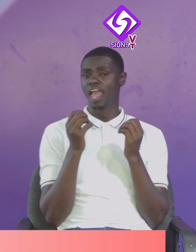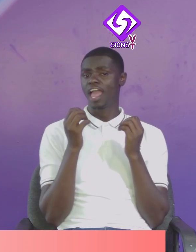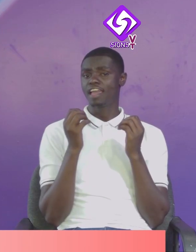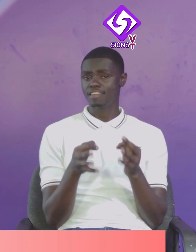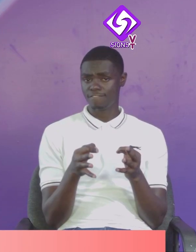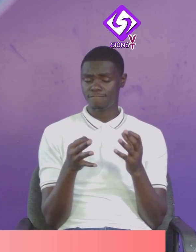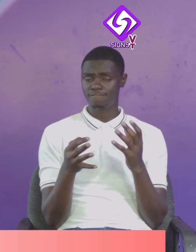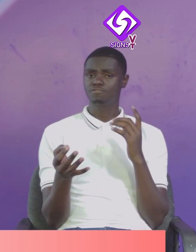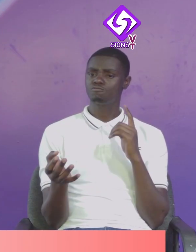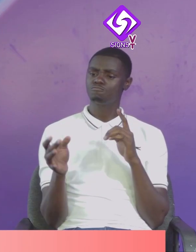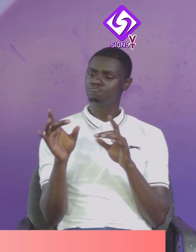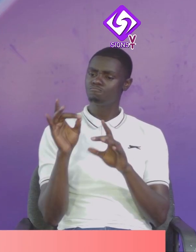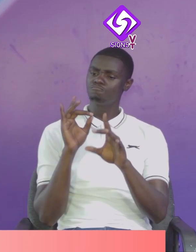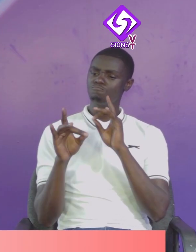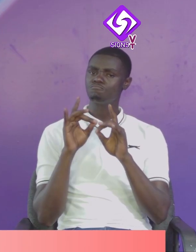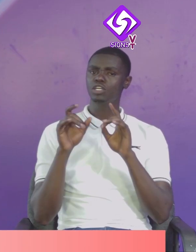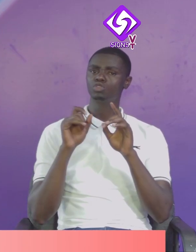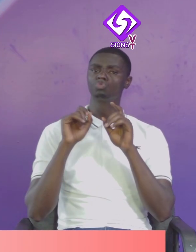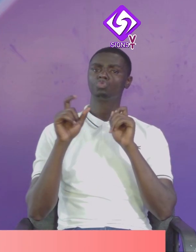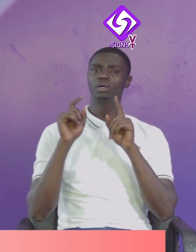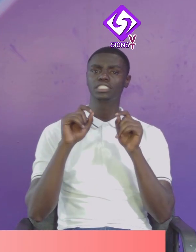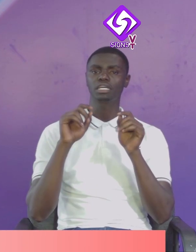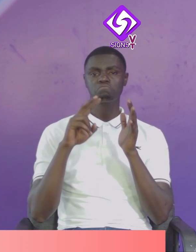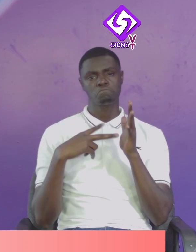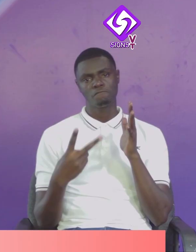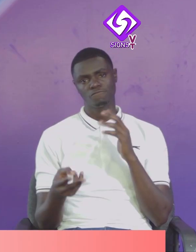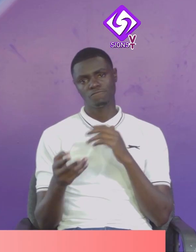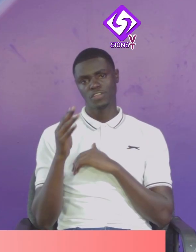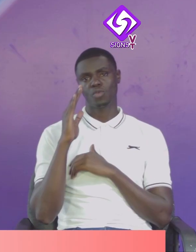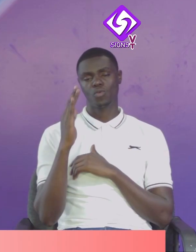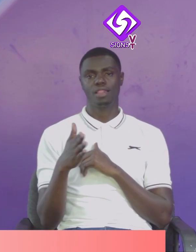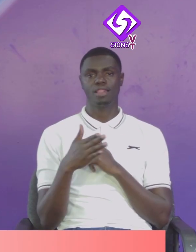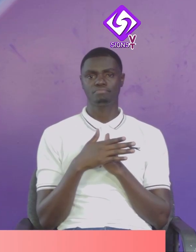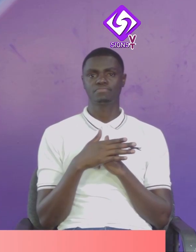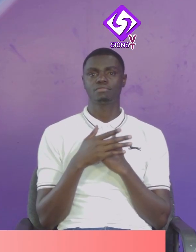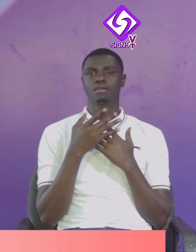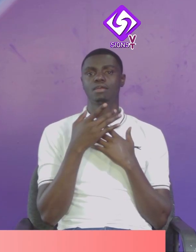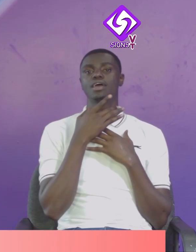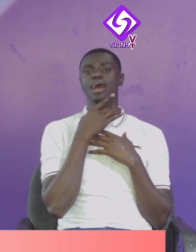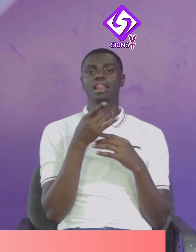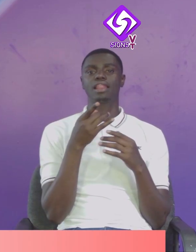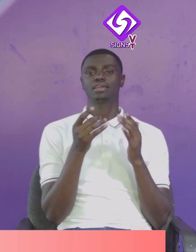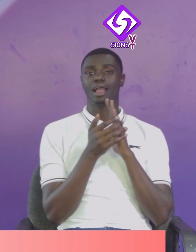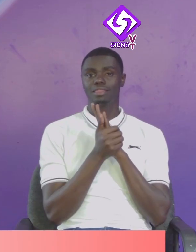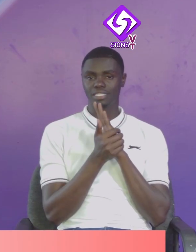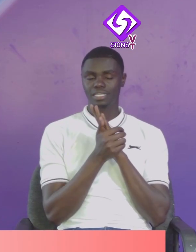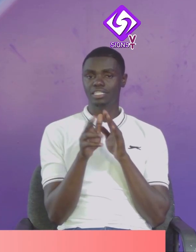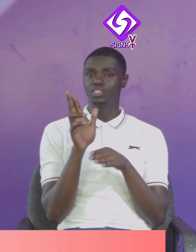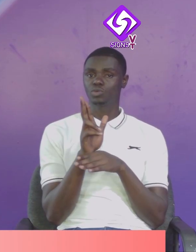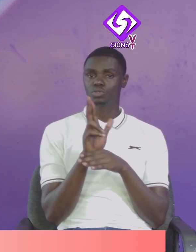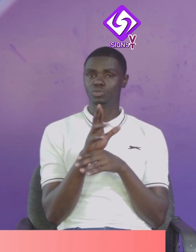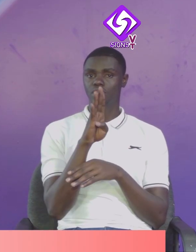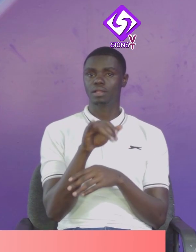to go with superstars, right, they will fail you. And I like the the skill that was used by